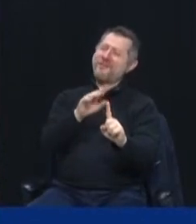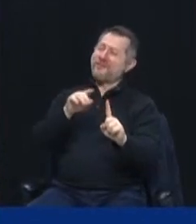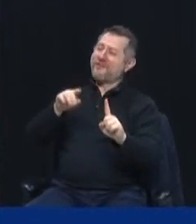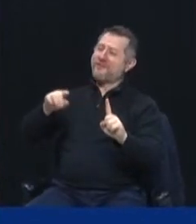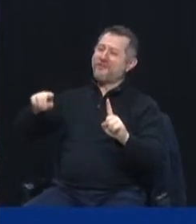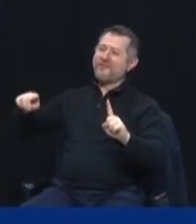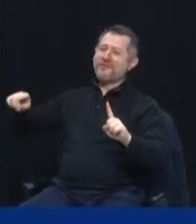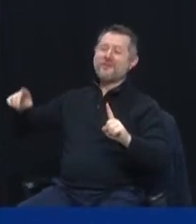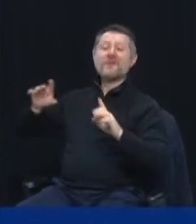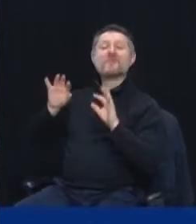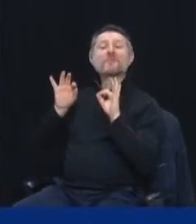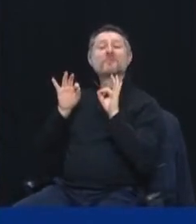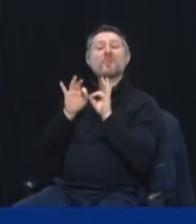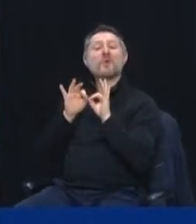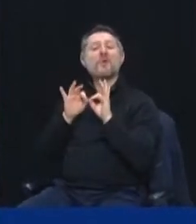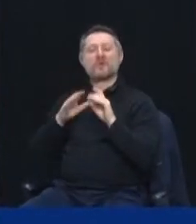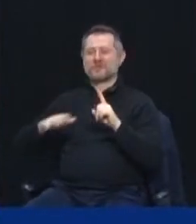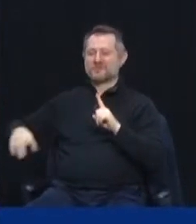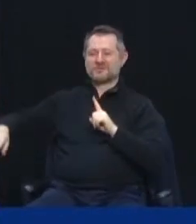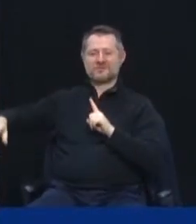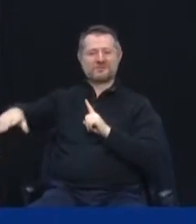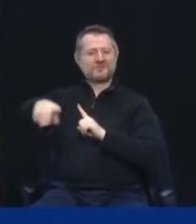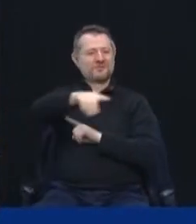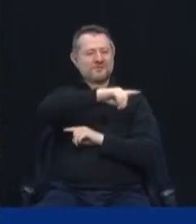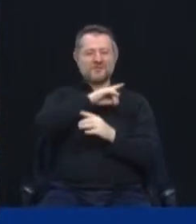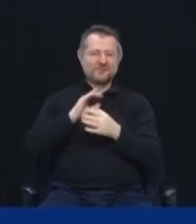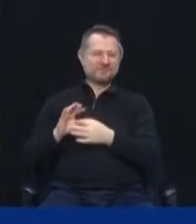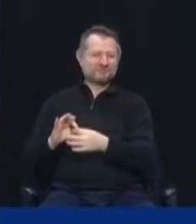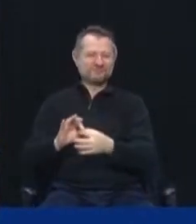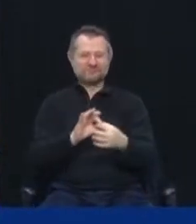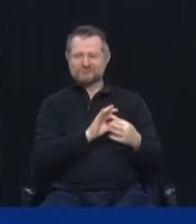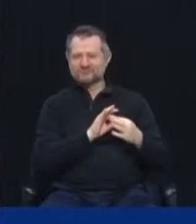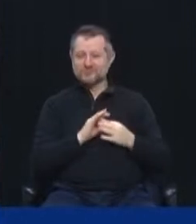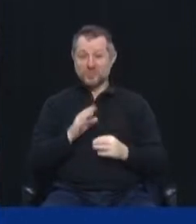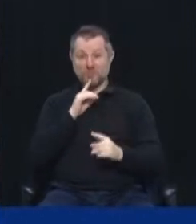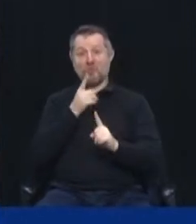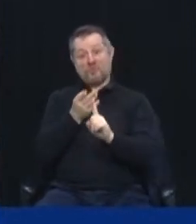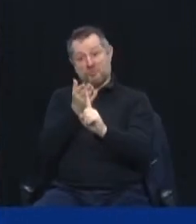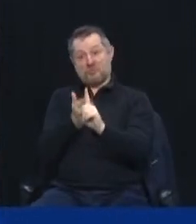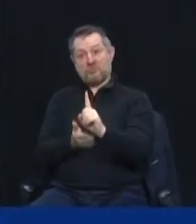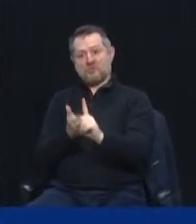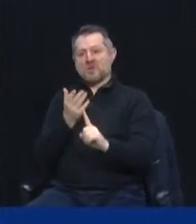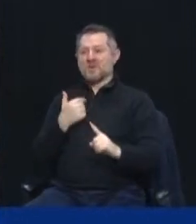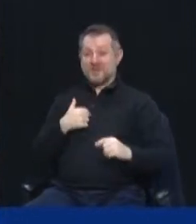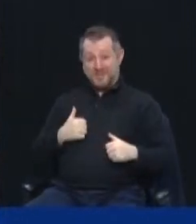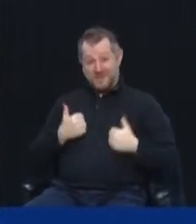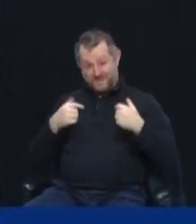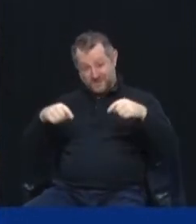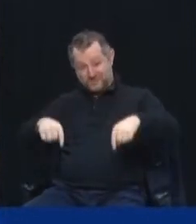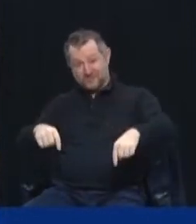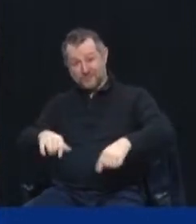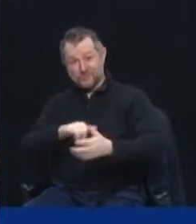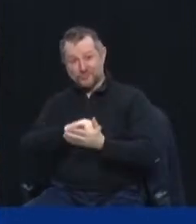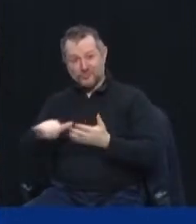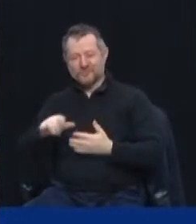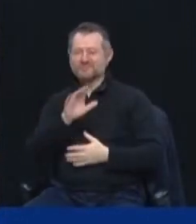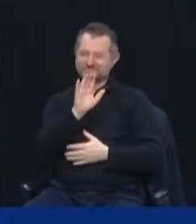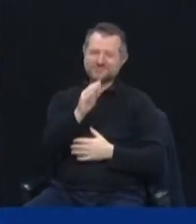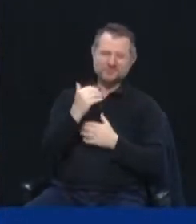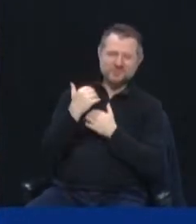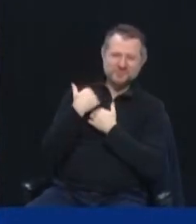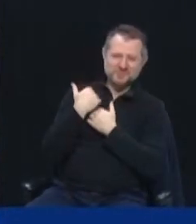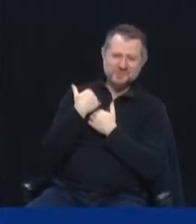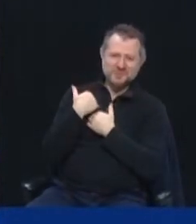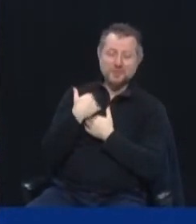us. And you have a responsibility as a citizen because you contact